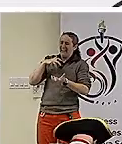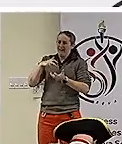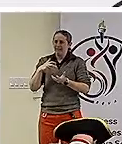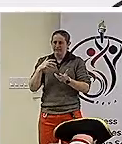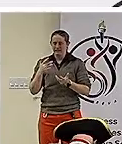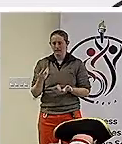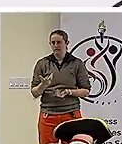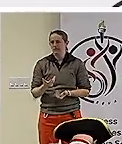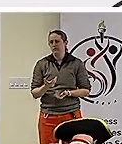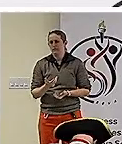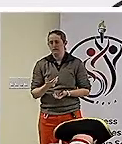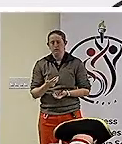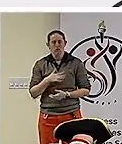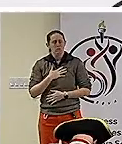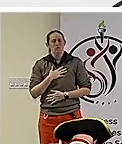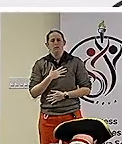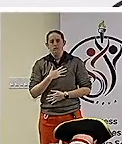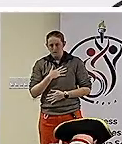you, it's